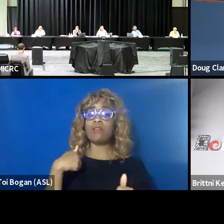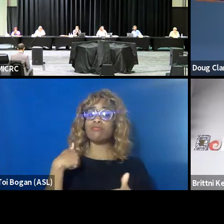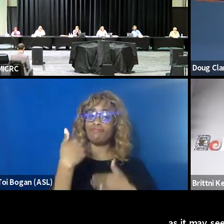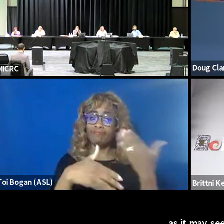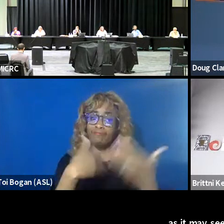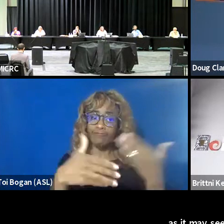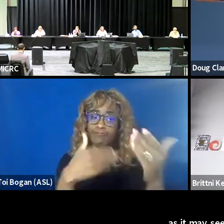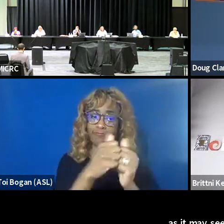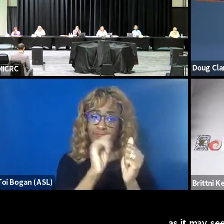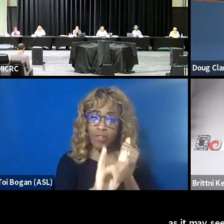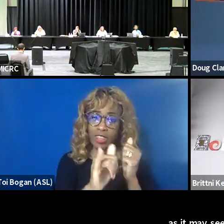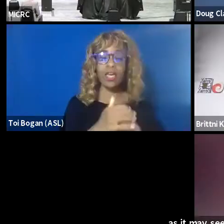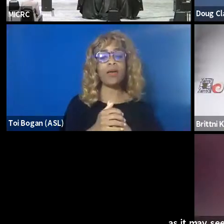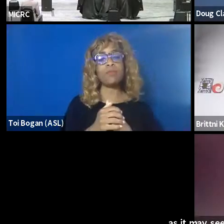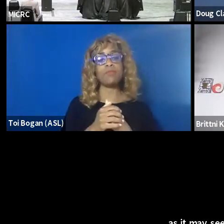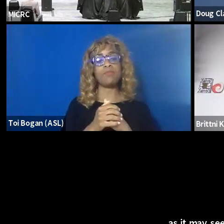it.